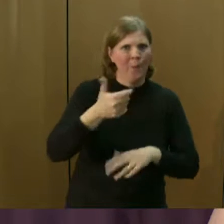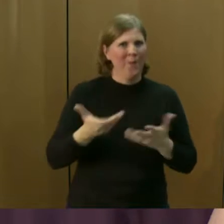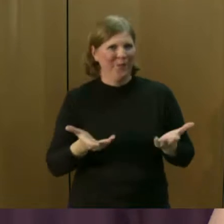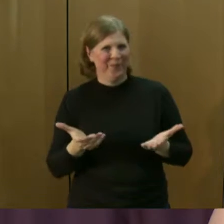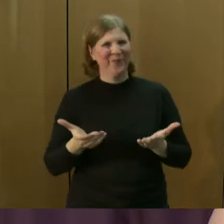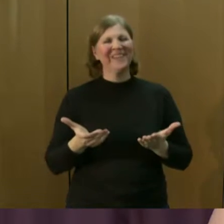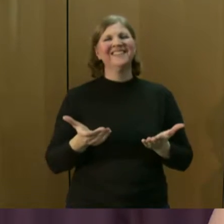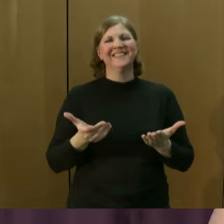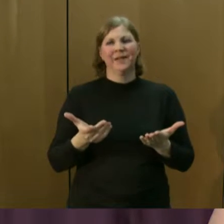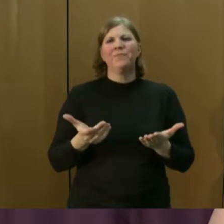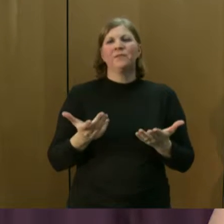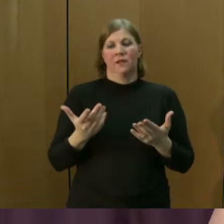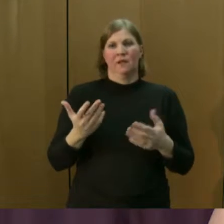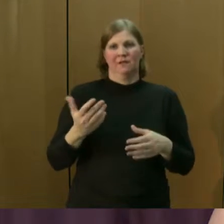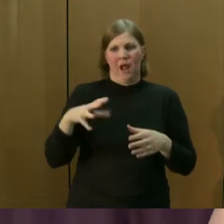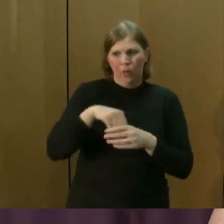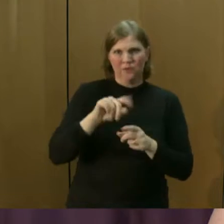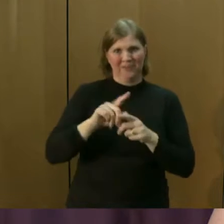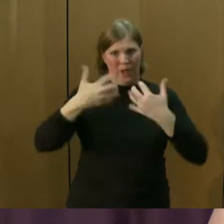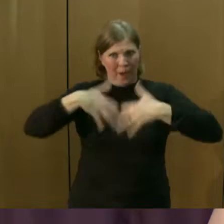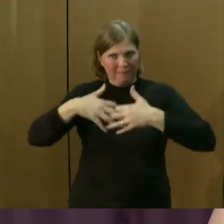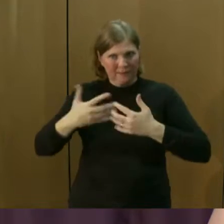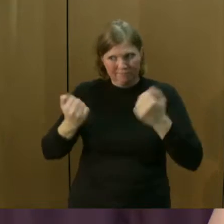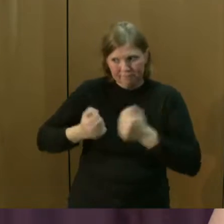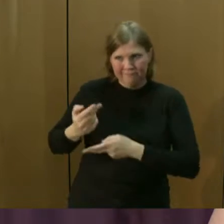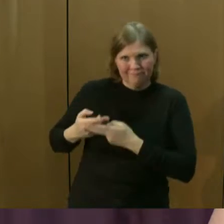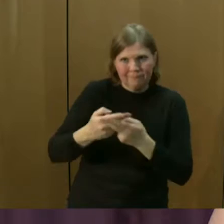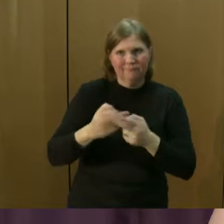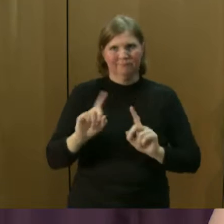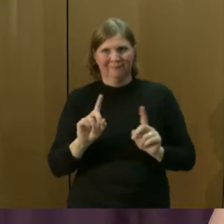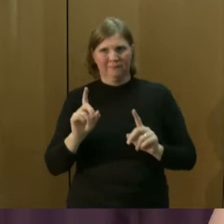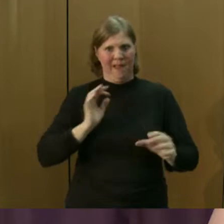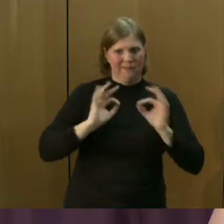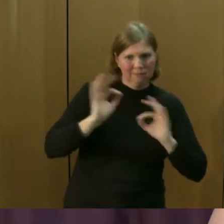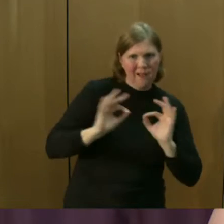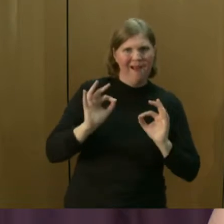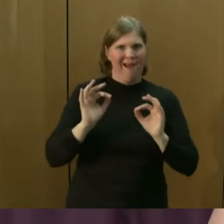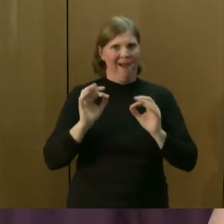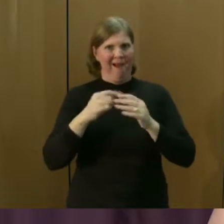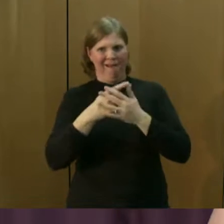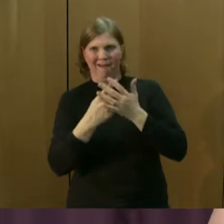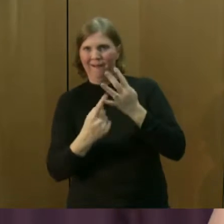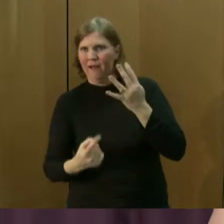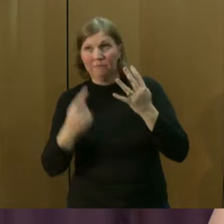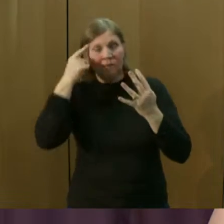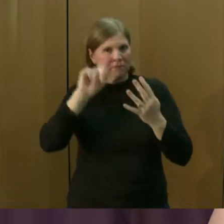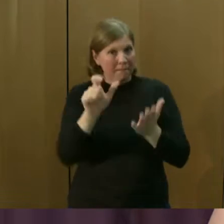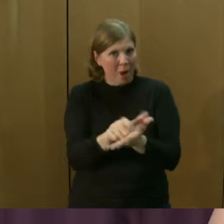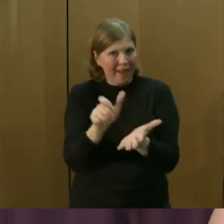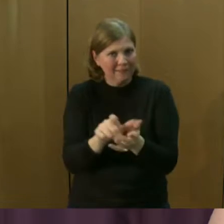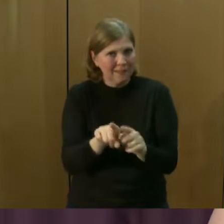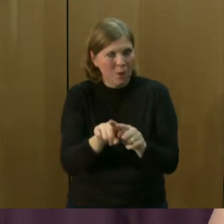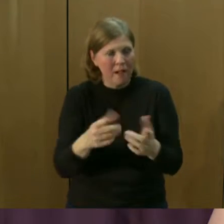set, your fellow performers. It's a good point to start thinking about any media, any marketing activity you want to do around your